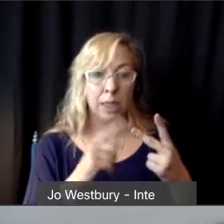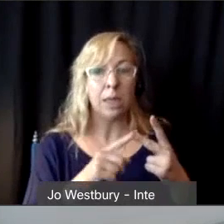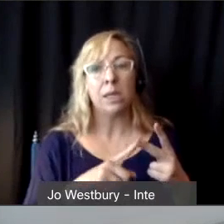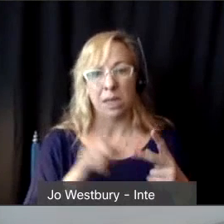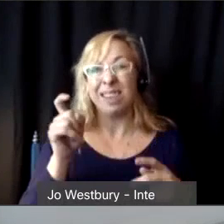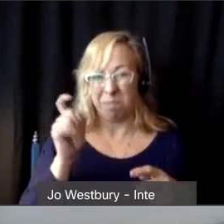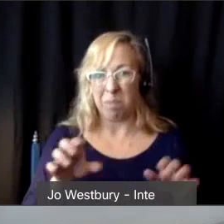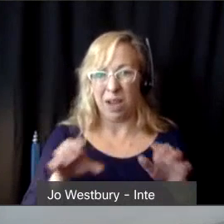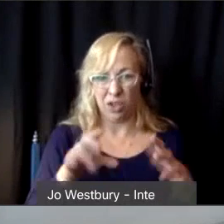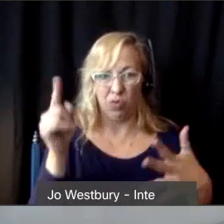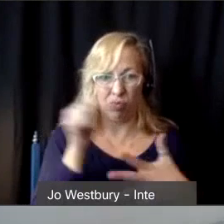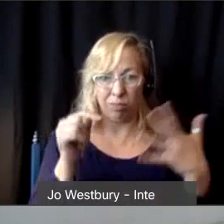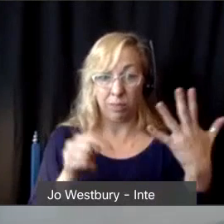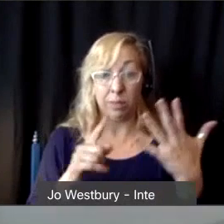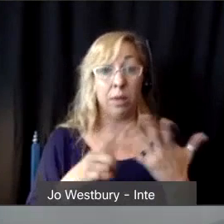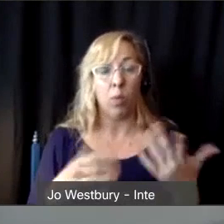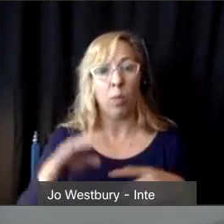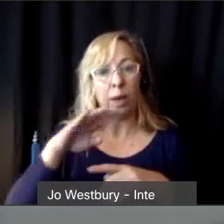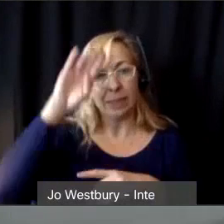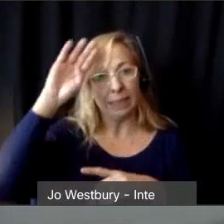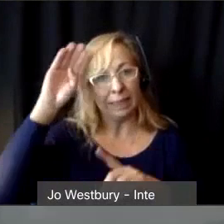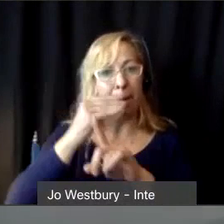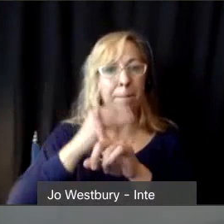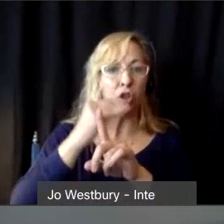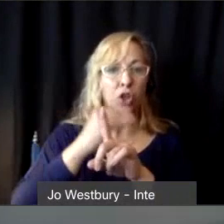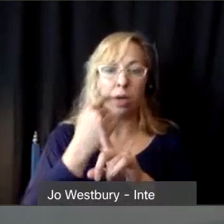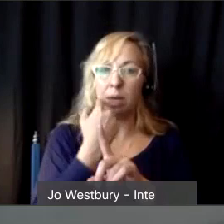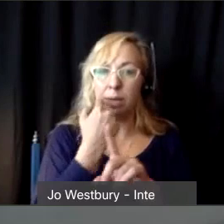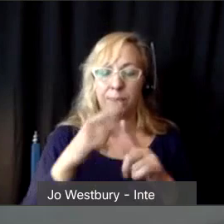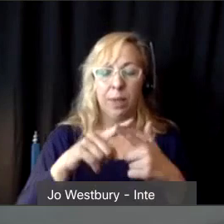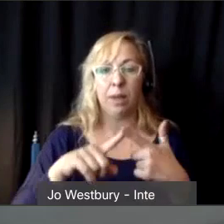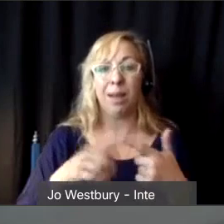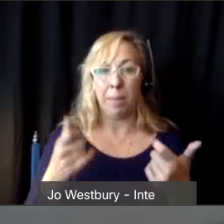to include a temperature check, a symptom screening,